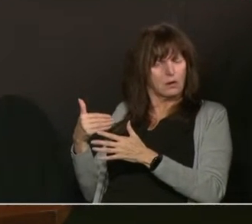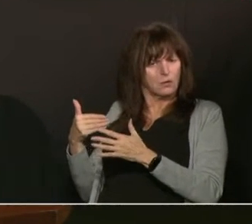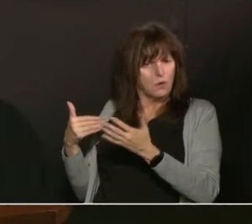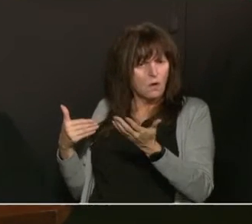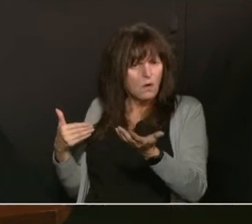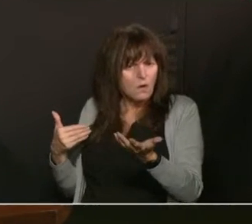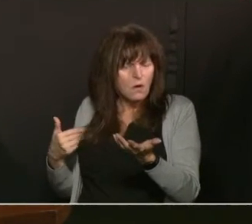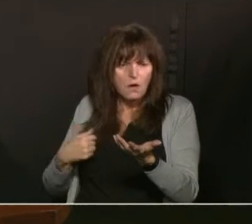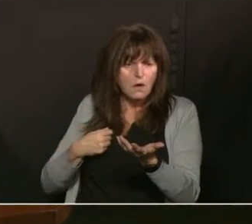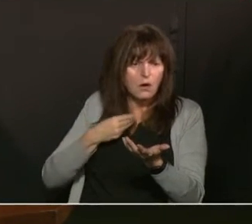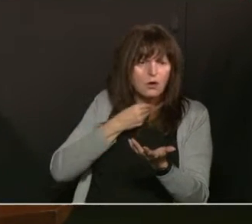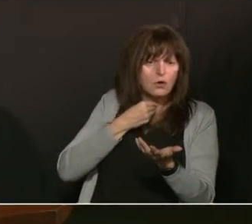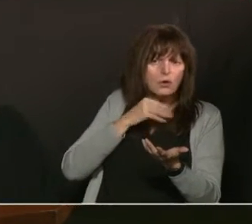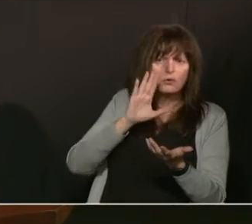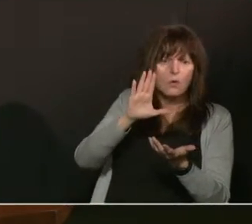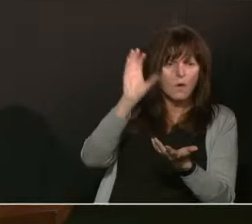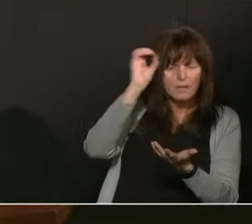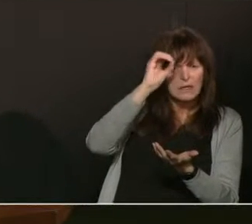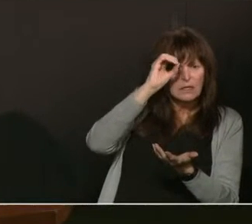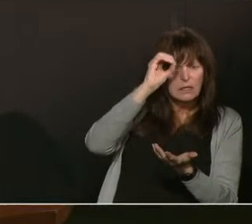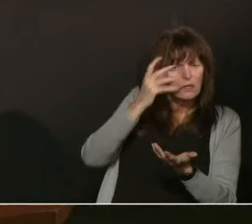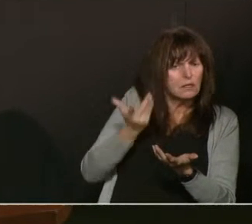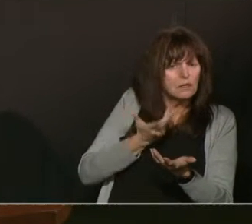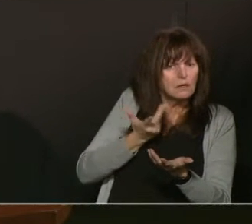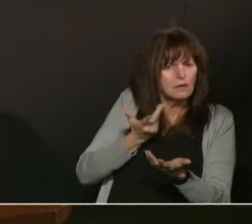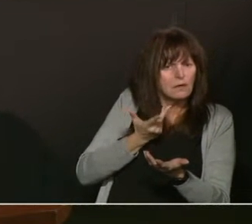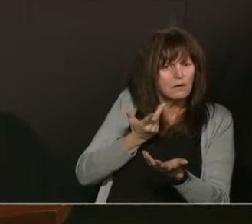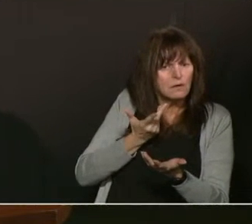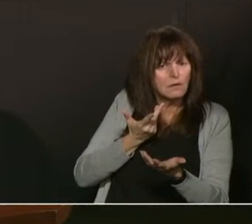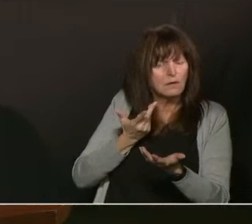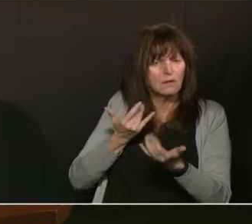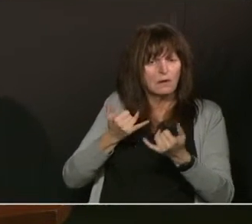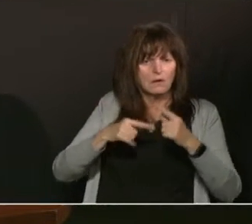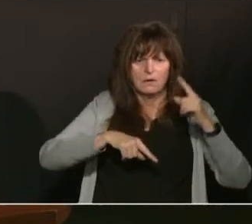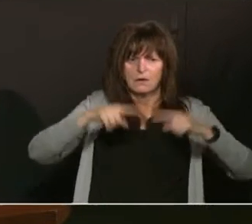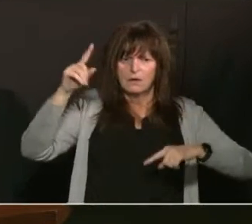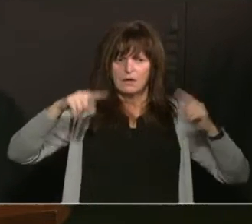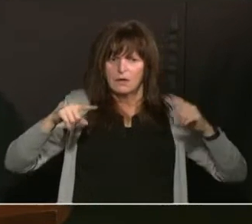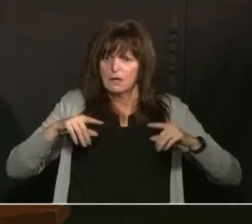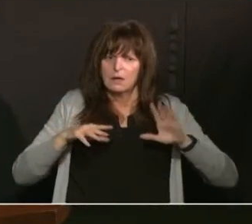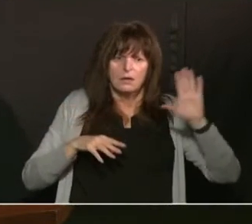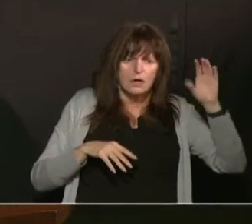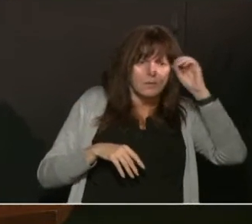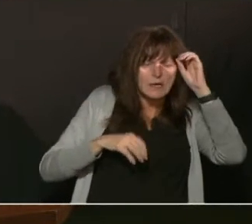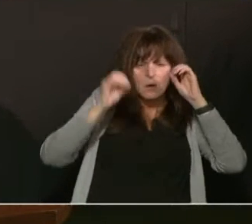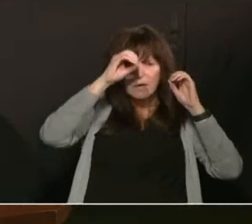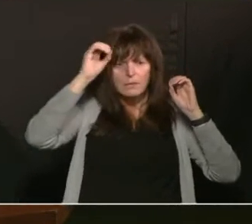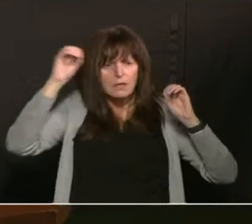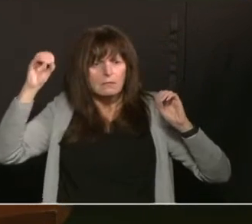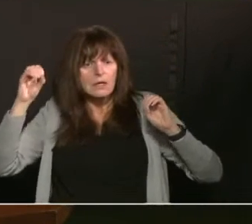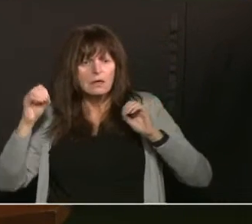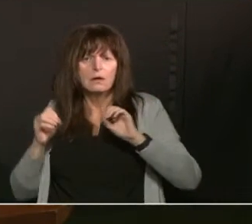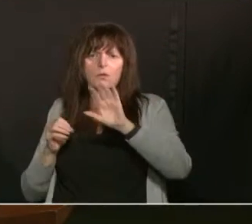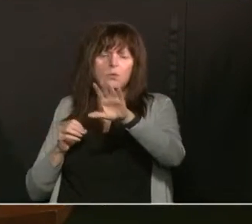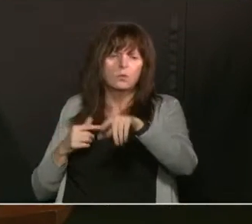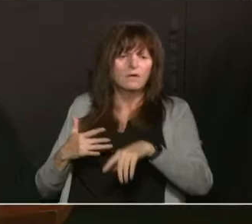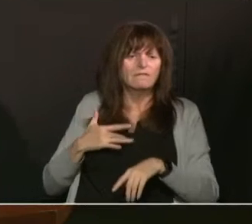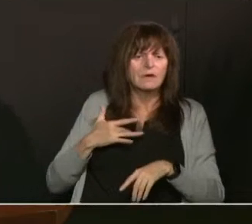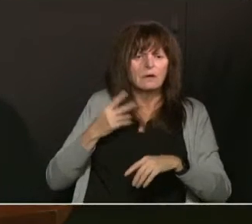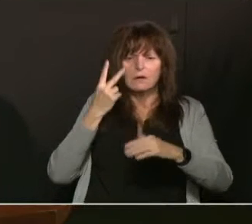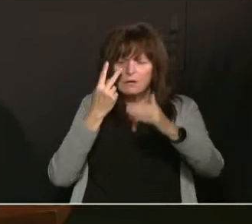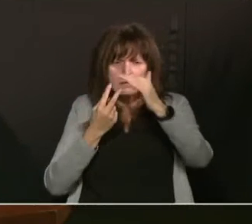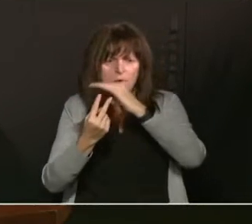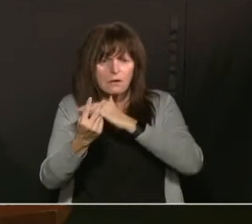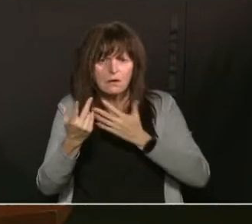this, and how did these sort of numbers affect your projections of ICU numbers, which I understand are also sort of the driving